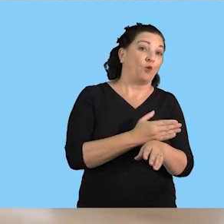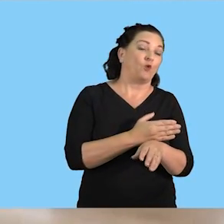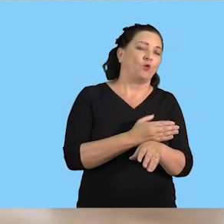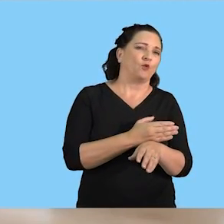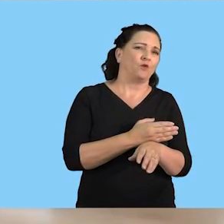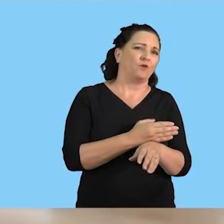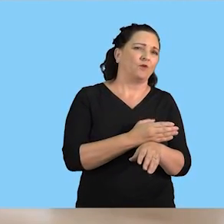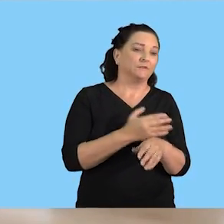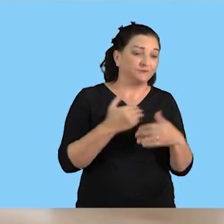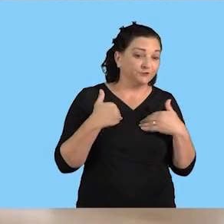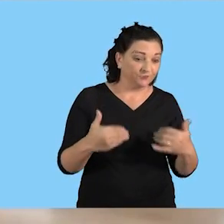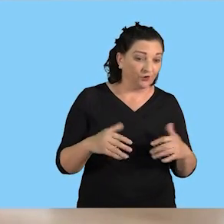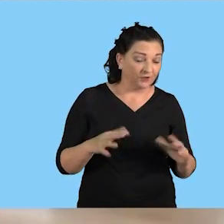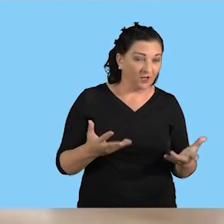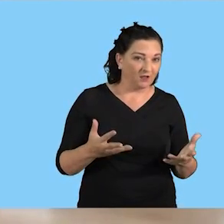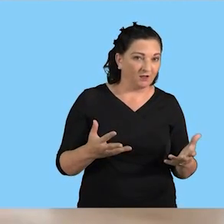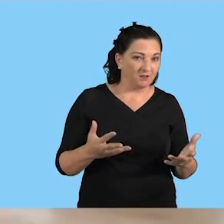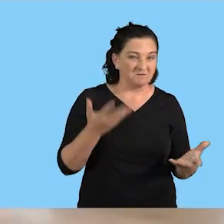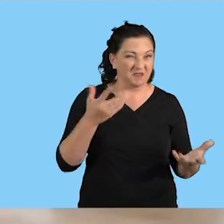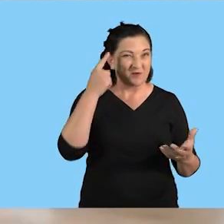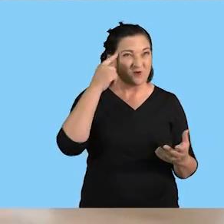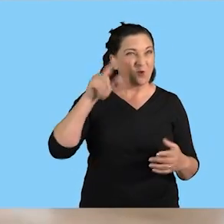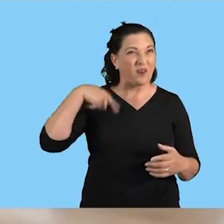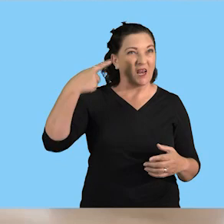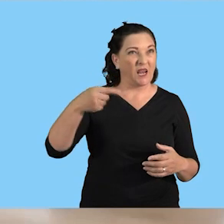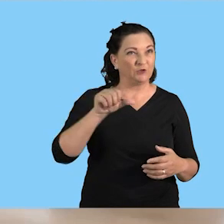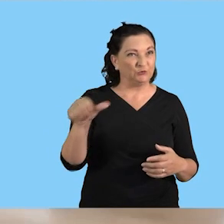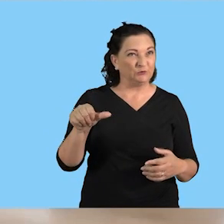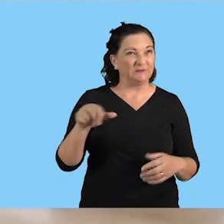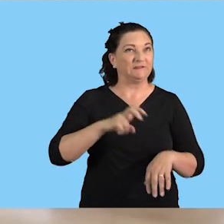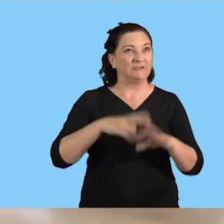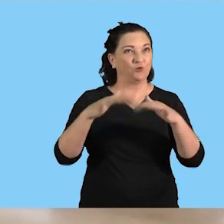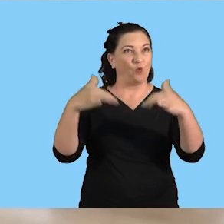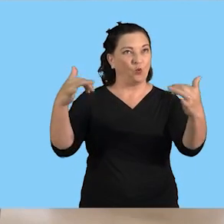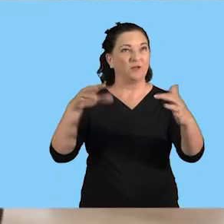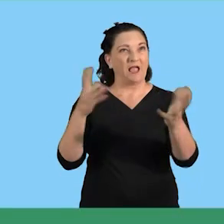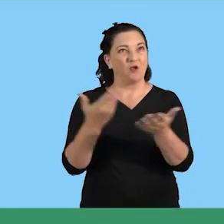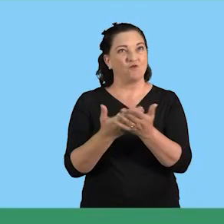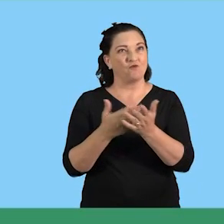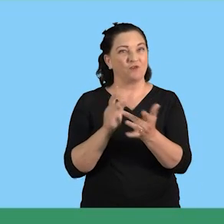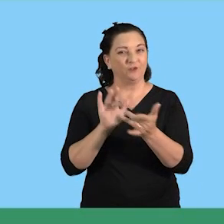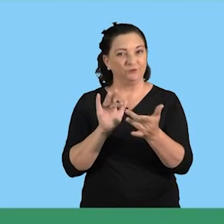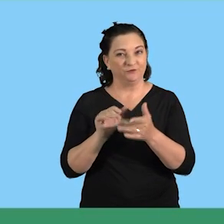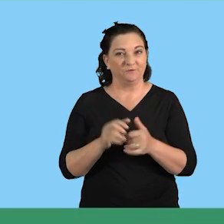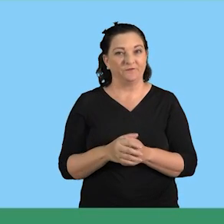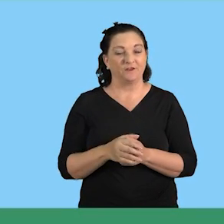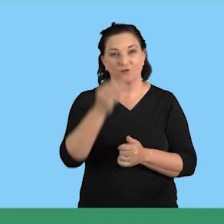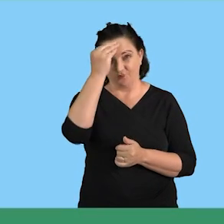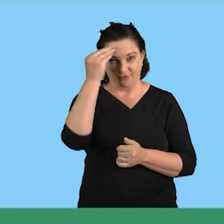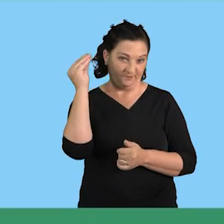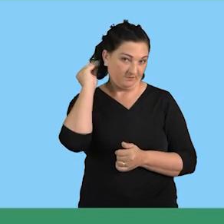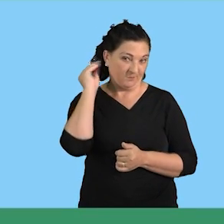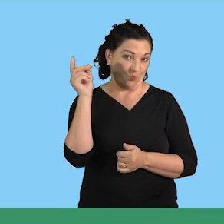actual preparation. So you know that, okay, next week you have a presentation, you have to be with the audience. So what is it that you must keep